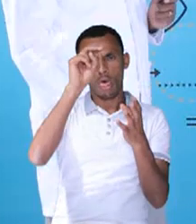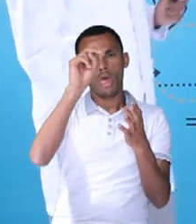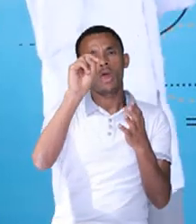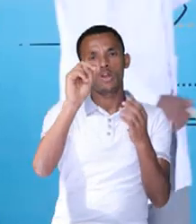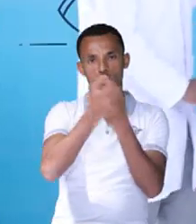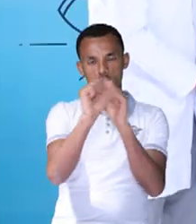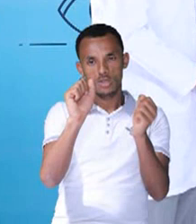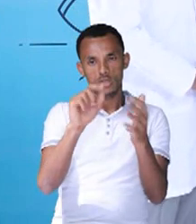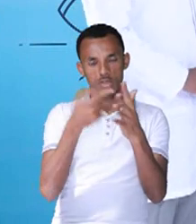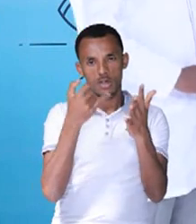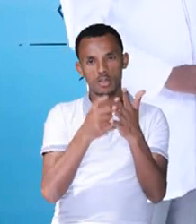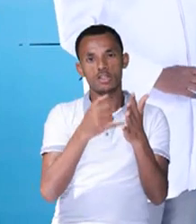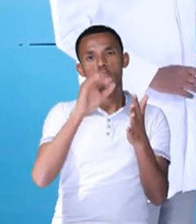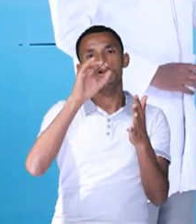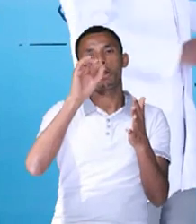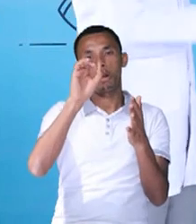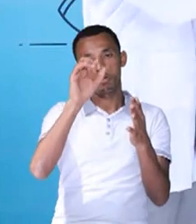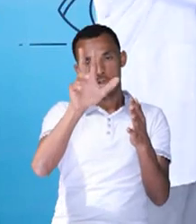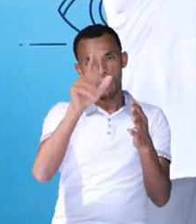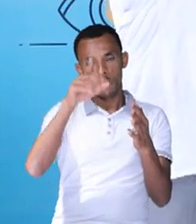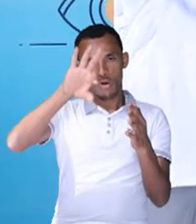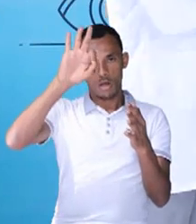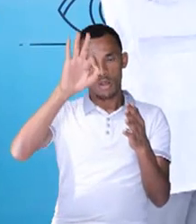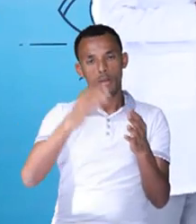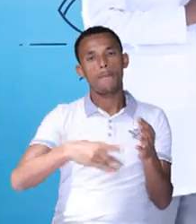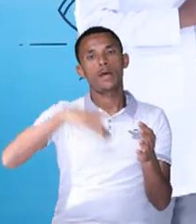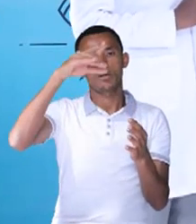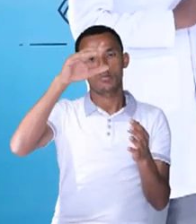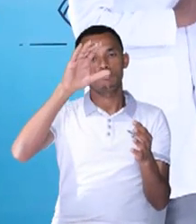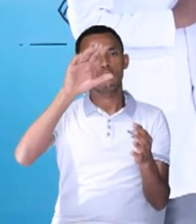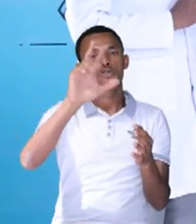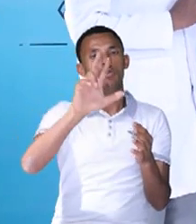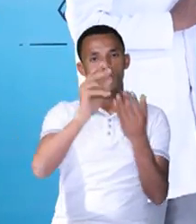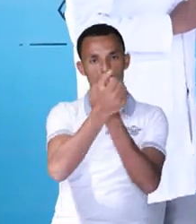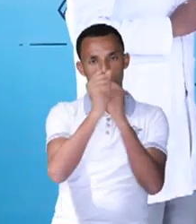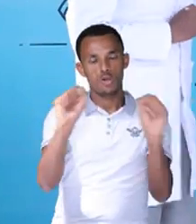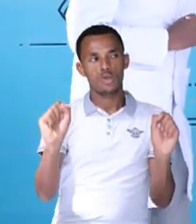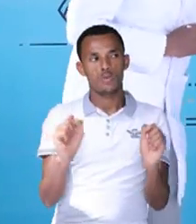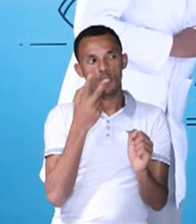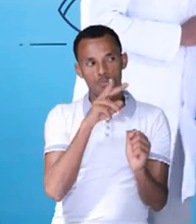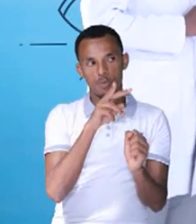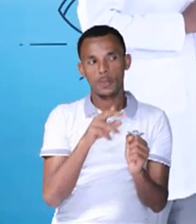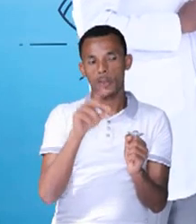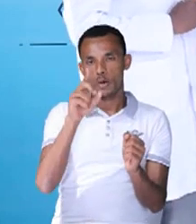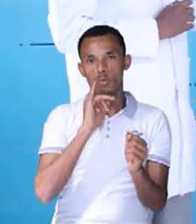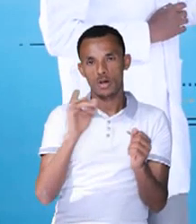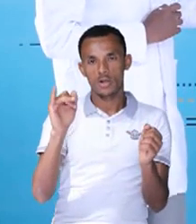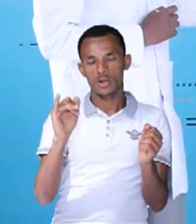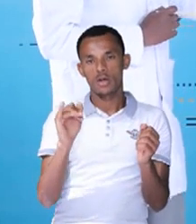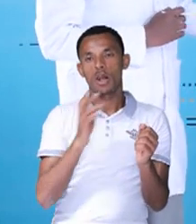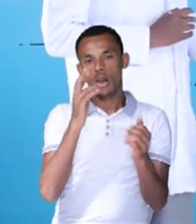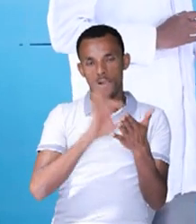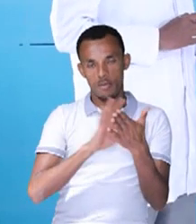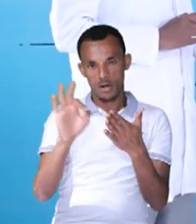solutions. So, since it is degree 3, it will have maximum 3 solutions it will be. One is an